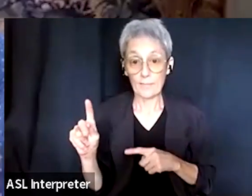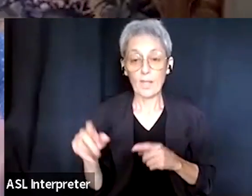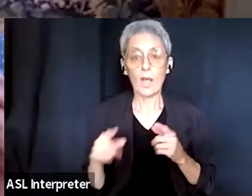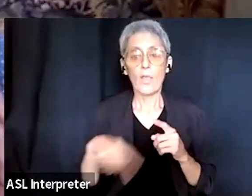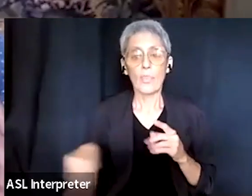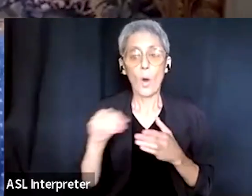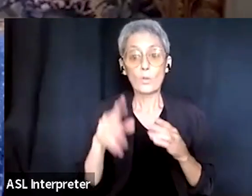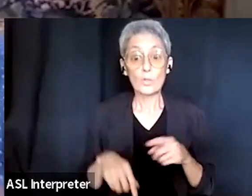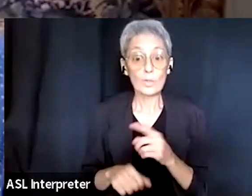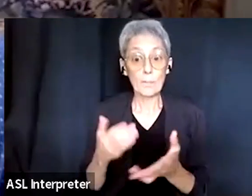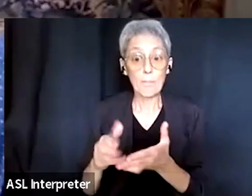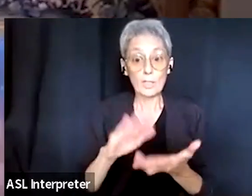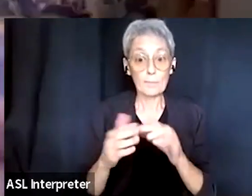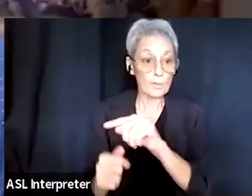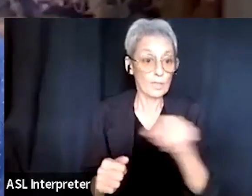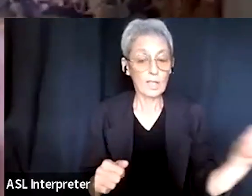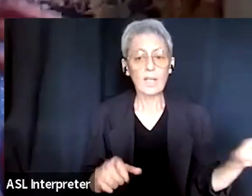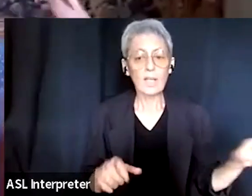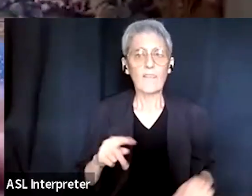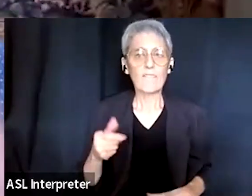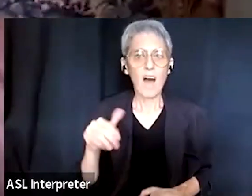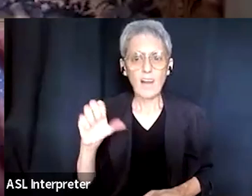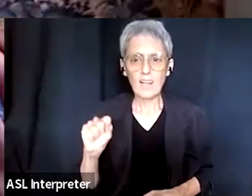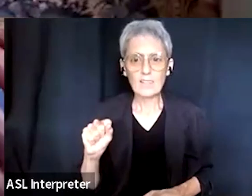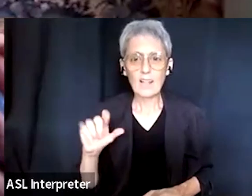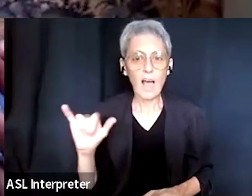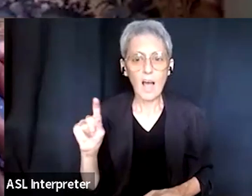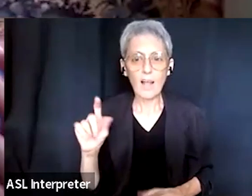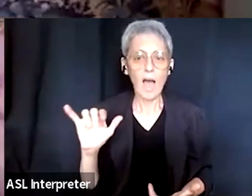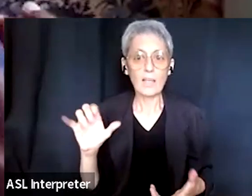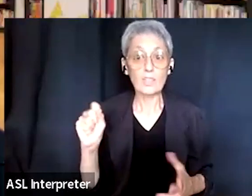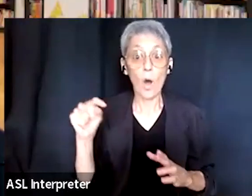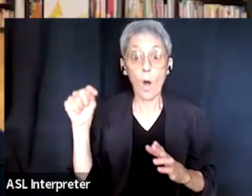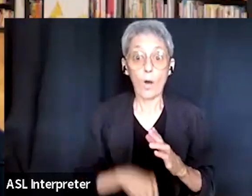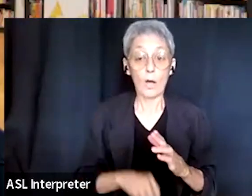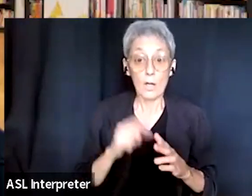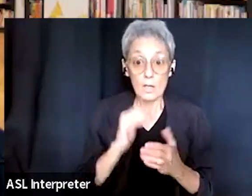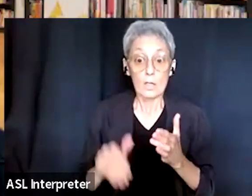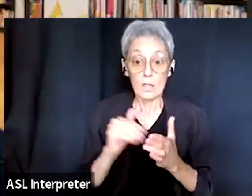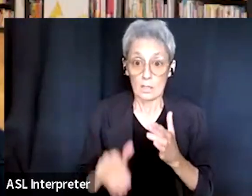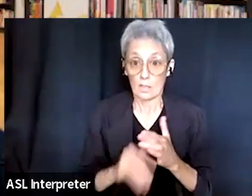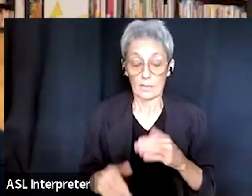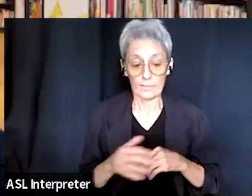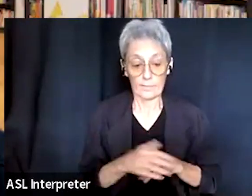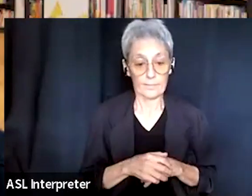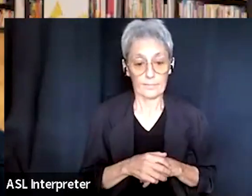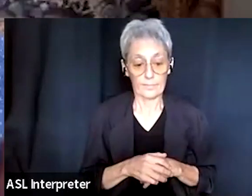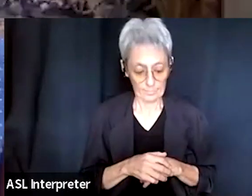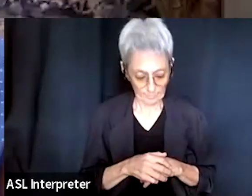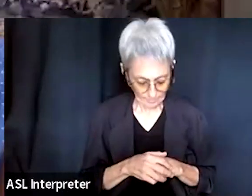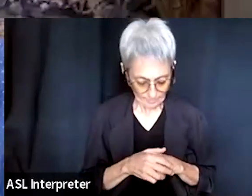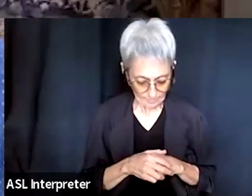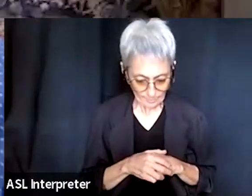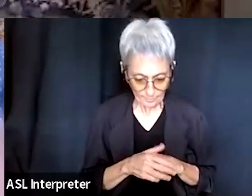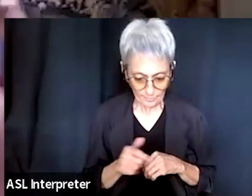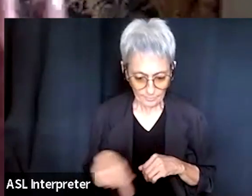ones who could end up doing phonics like so intensely if we're not careful and not engage in